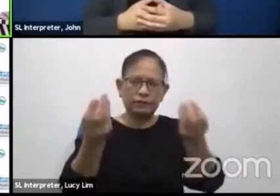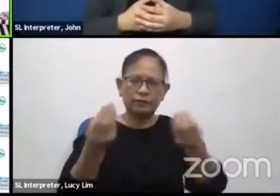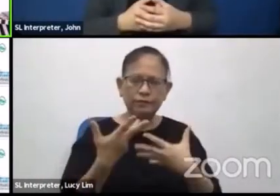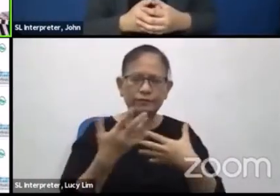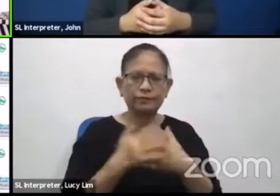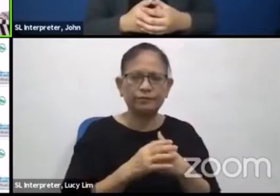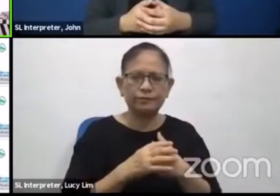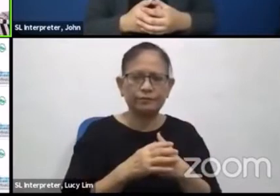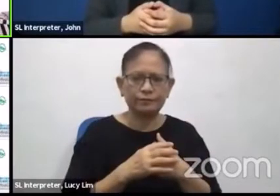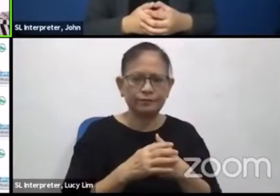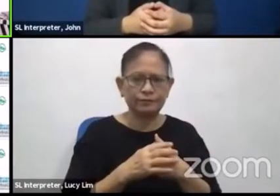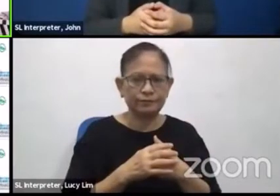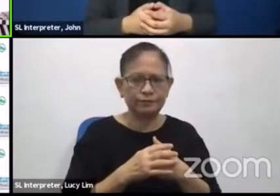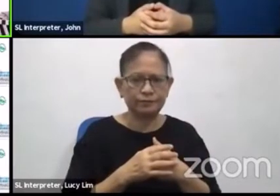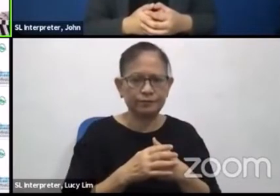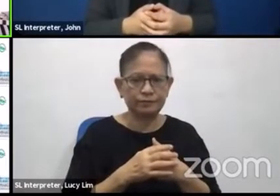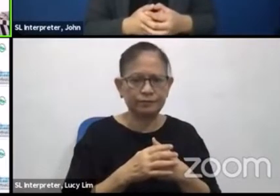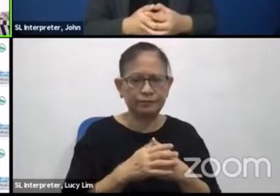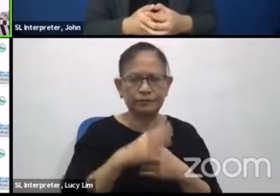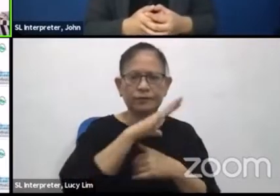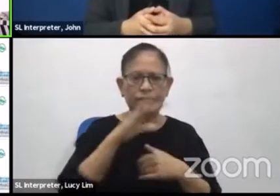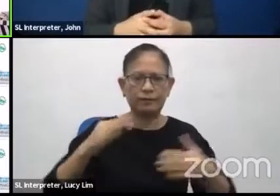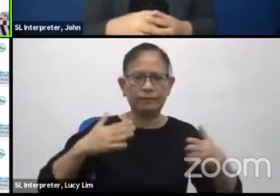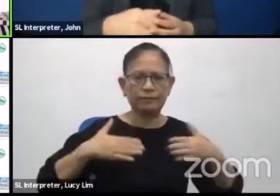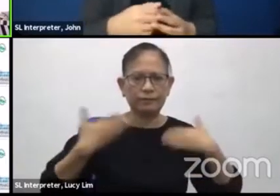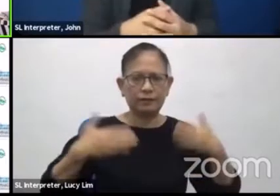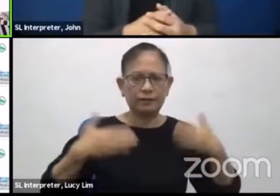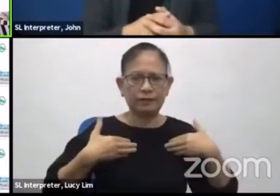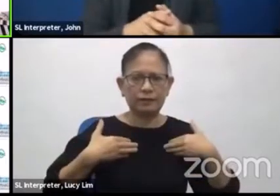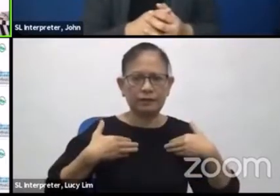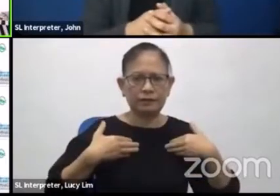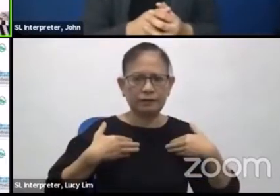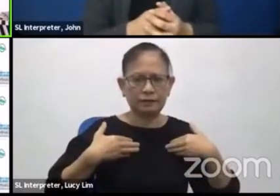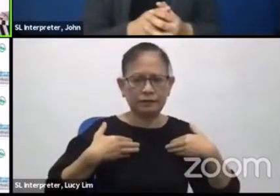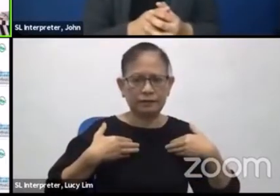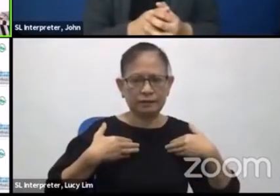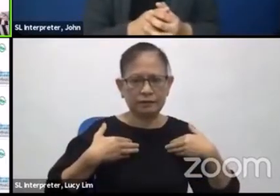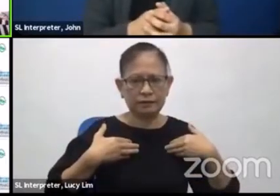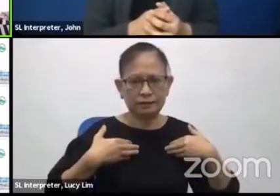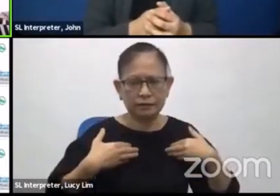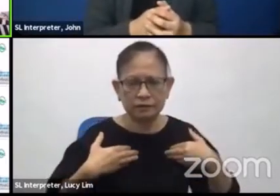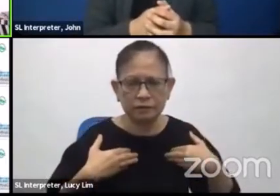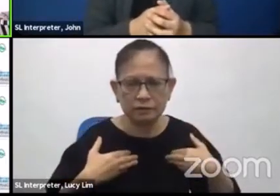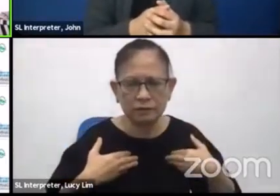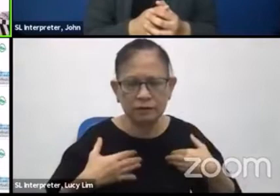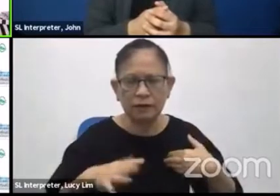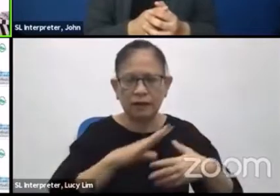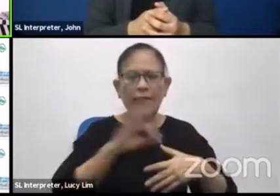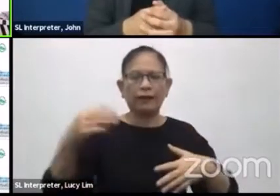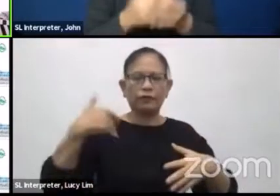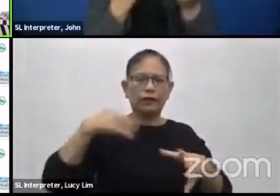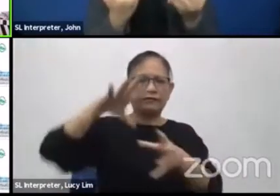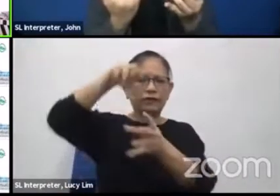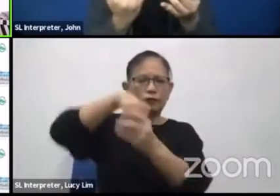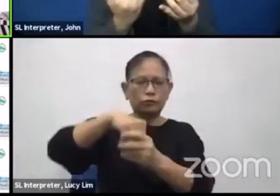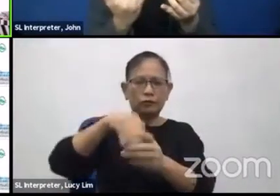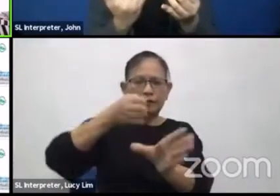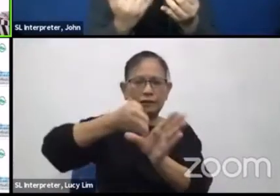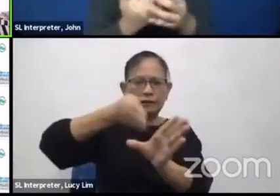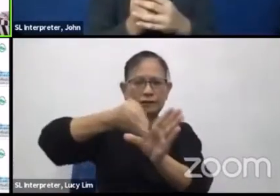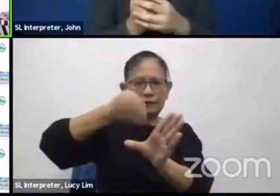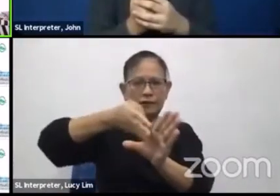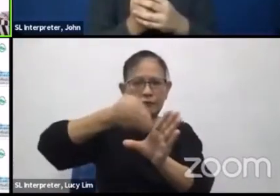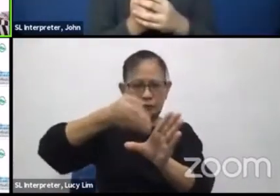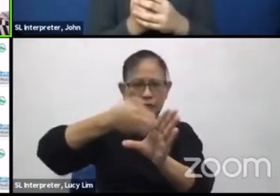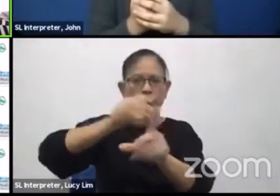in the region. I'm very happy to see the Myanmar version pamphlet as a psychosocial aspect due to